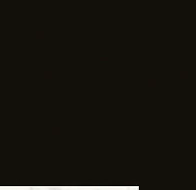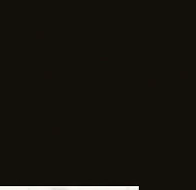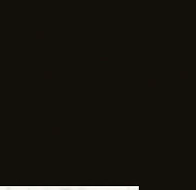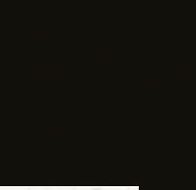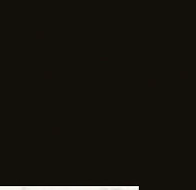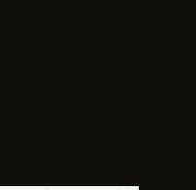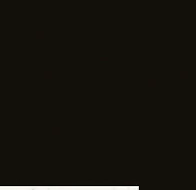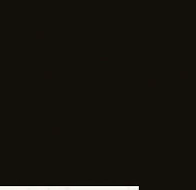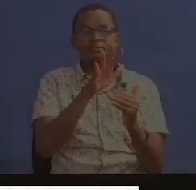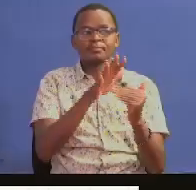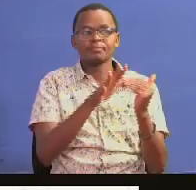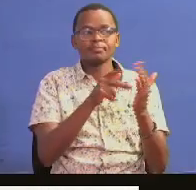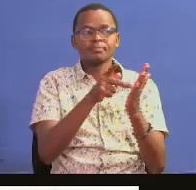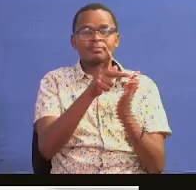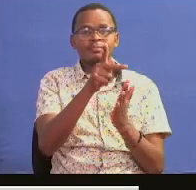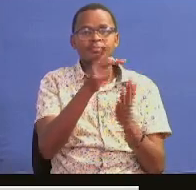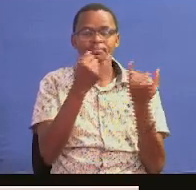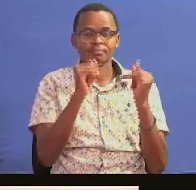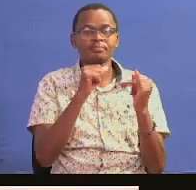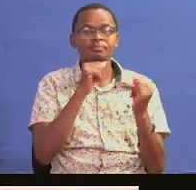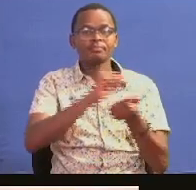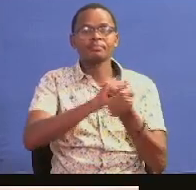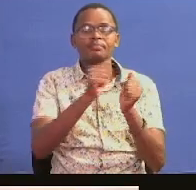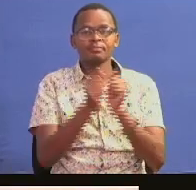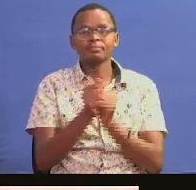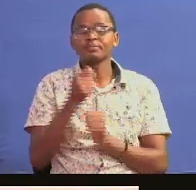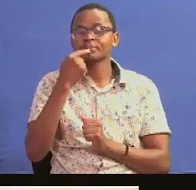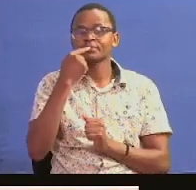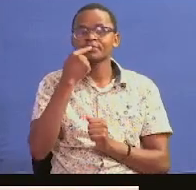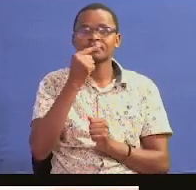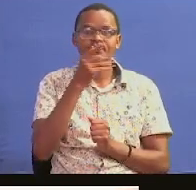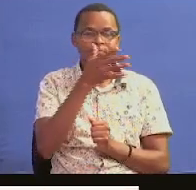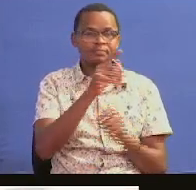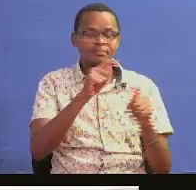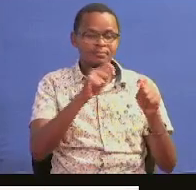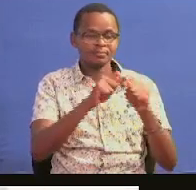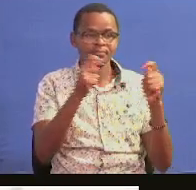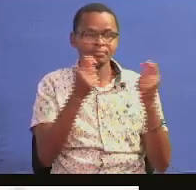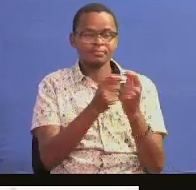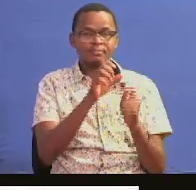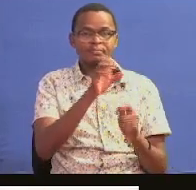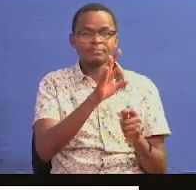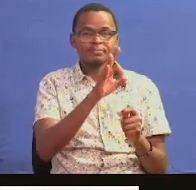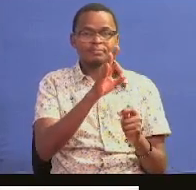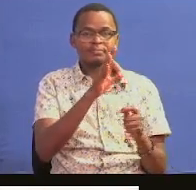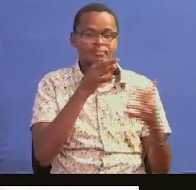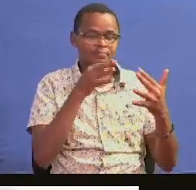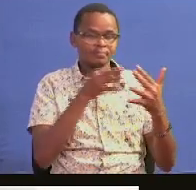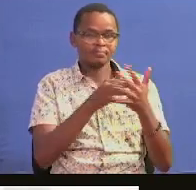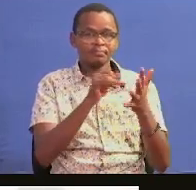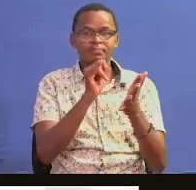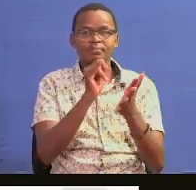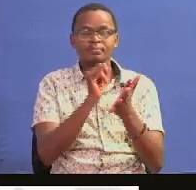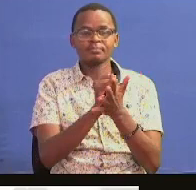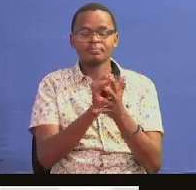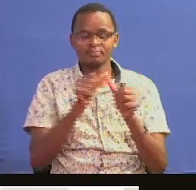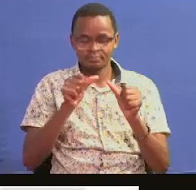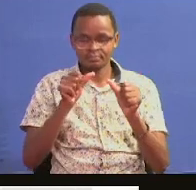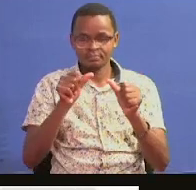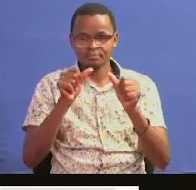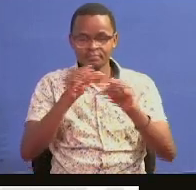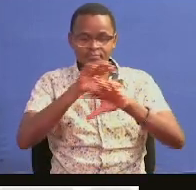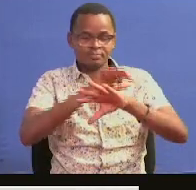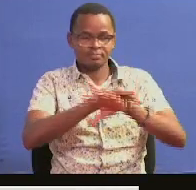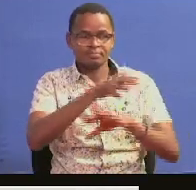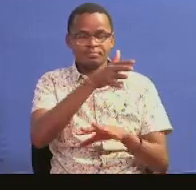few, the workload is more, and the remuneration does not change. So such kind of factors are those ones that